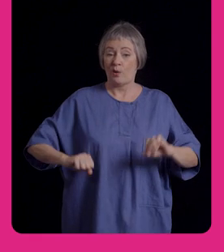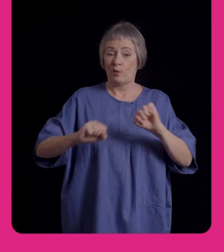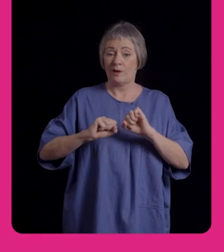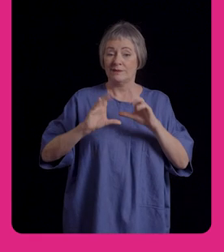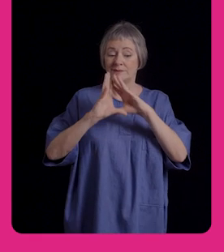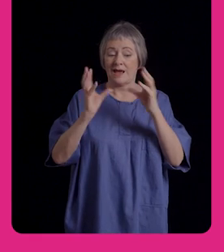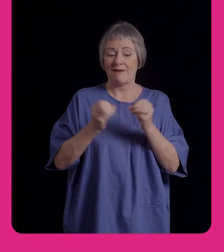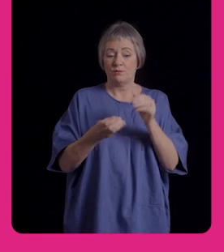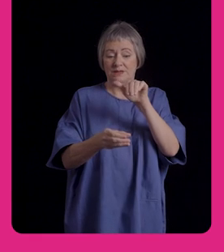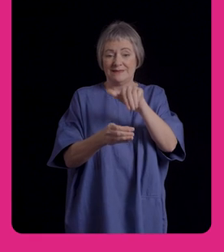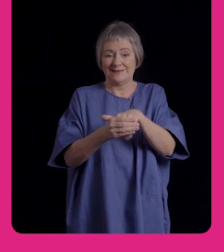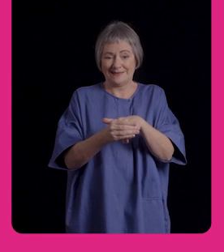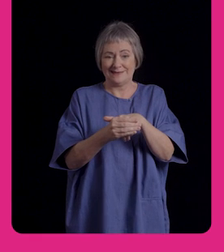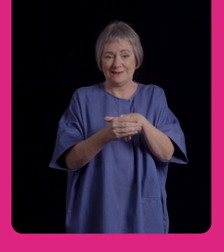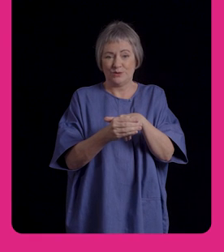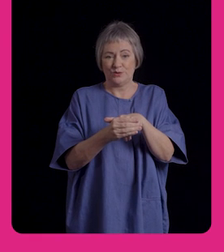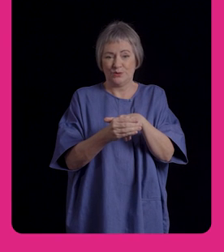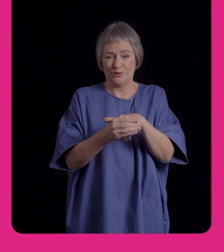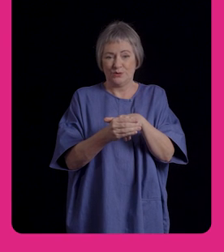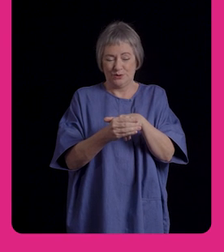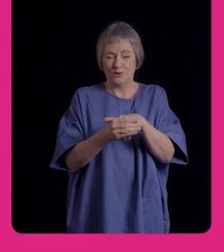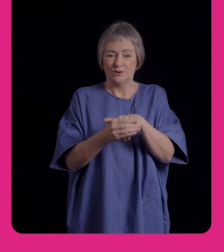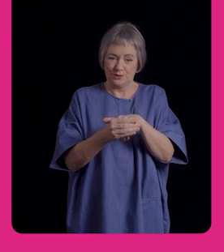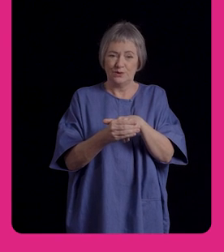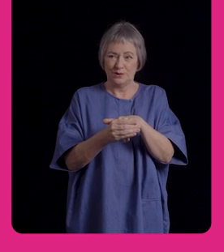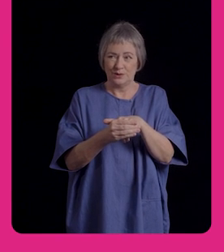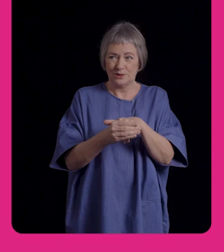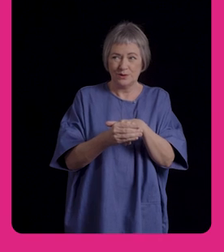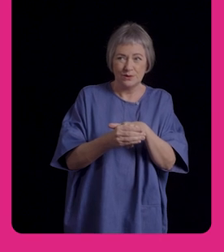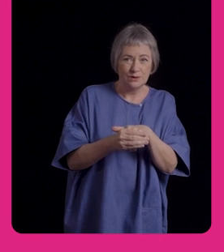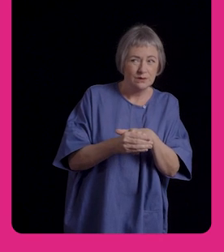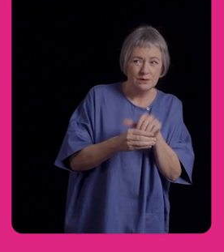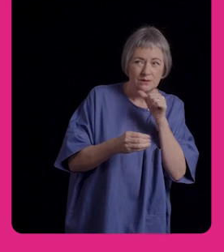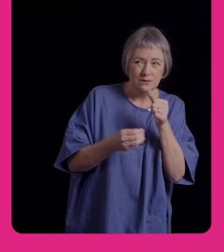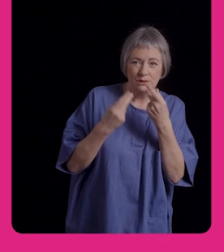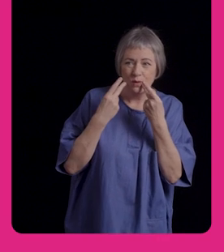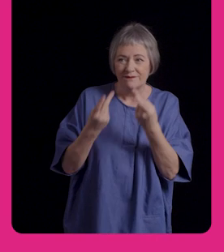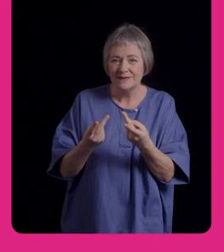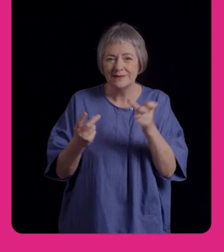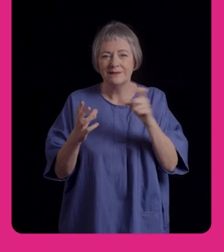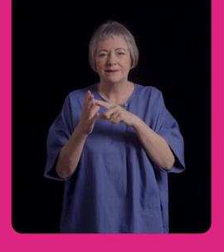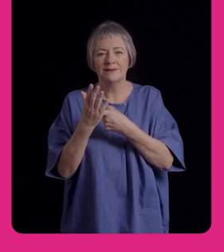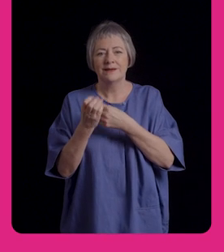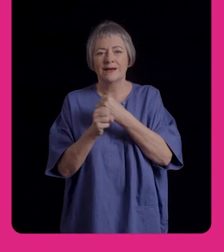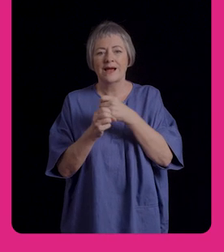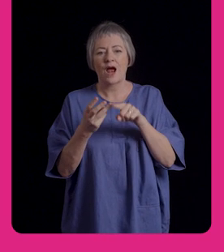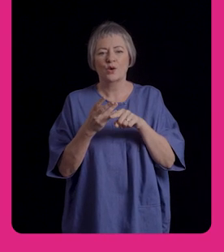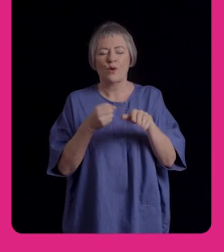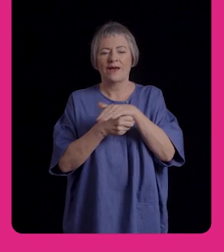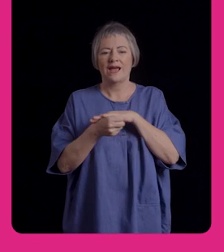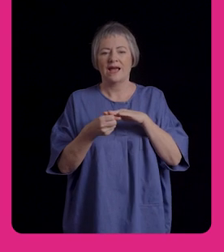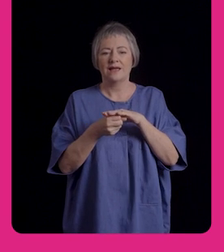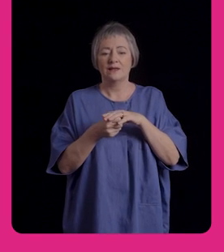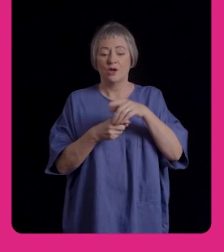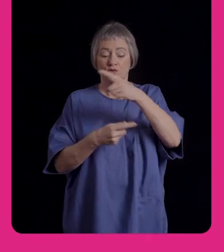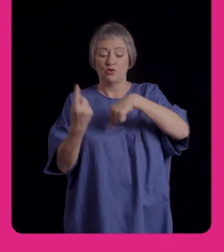I'll wait till everybody's in here into the relatively unvisited cargo area. So okay, cool. So you guys are